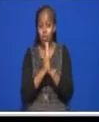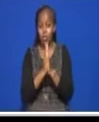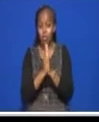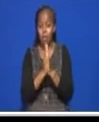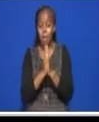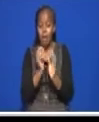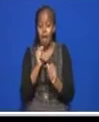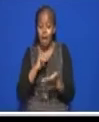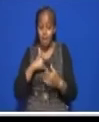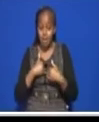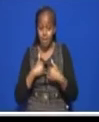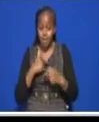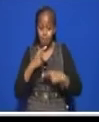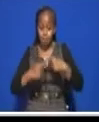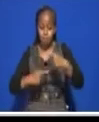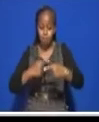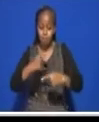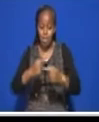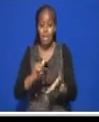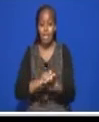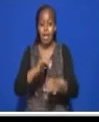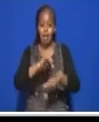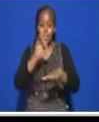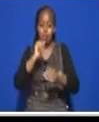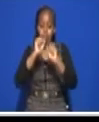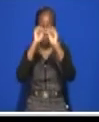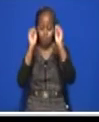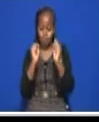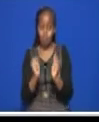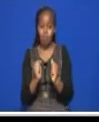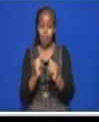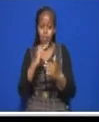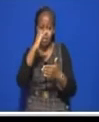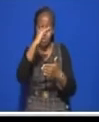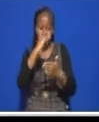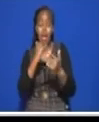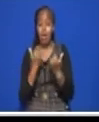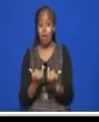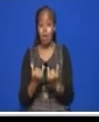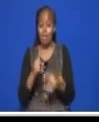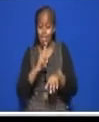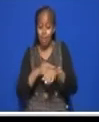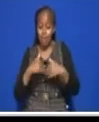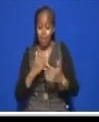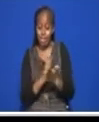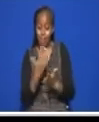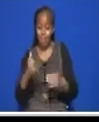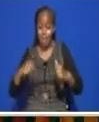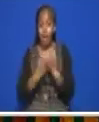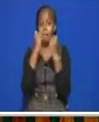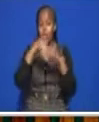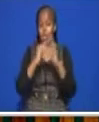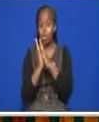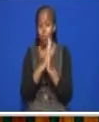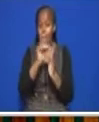sequence, cause and effect structure. So when something happens in your story, it must be caused by